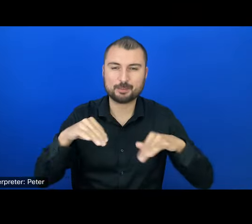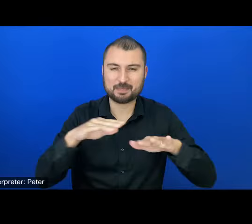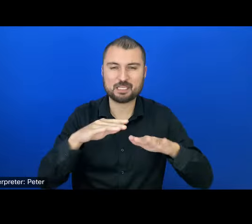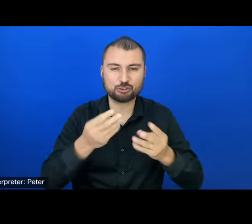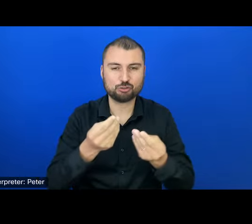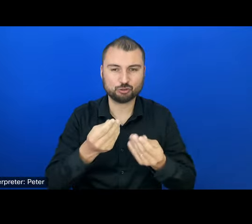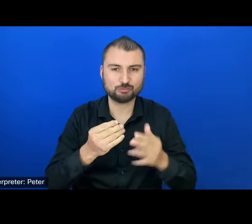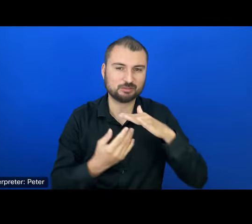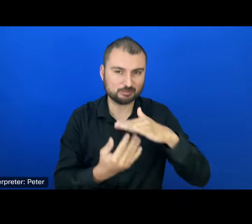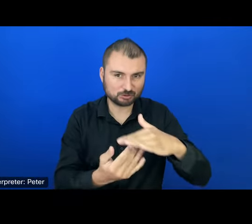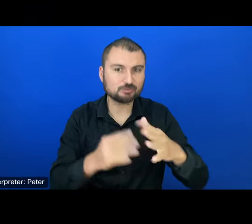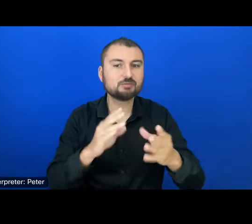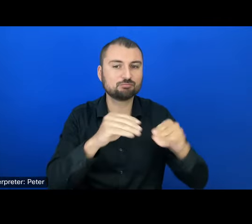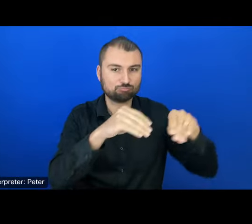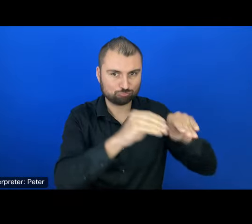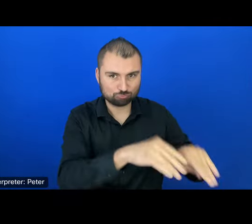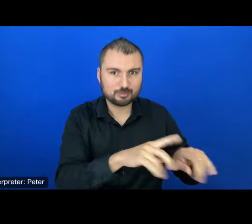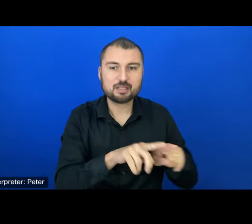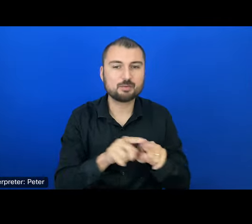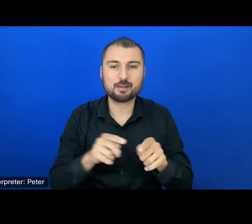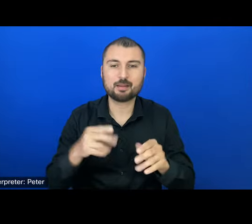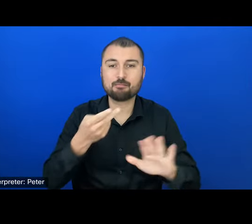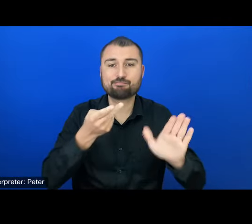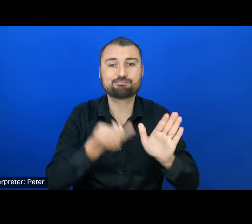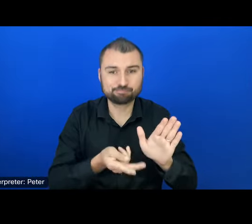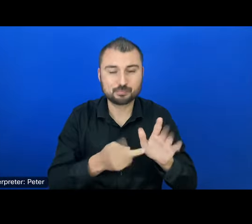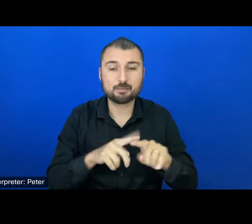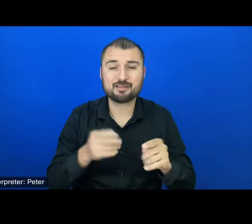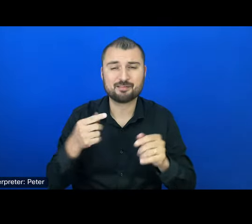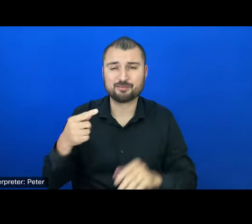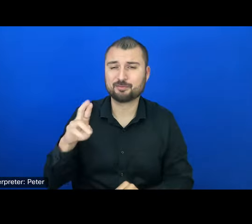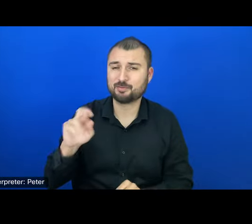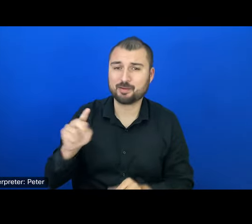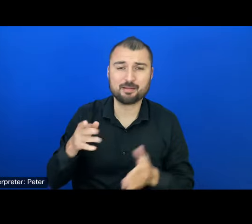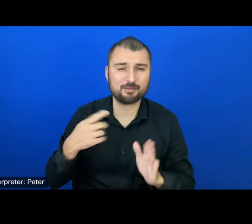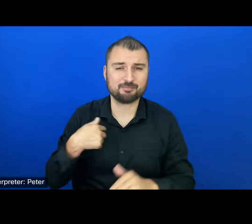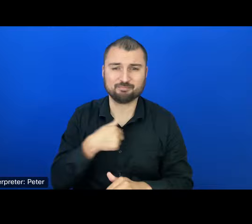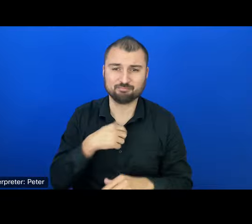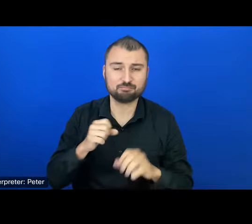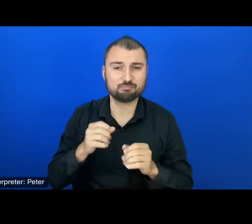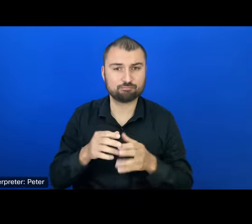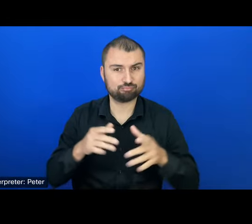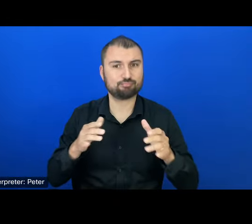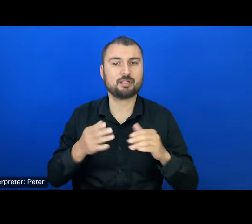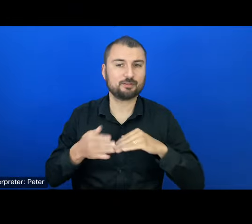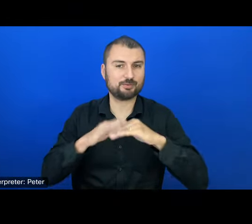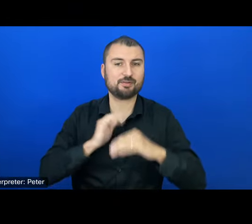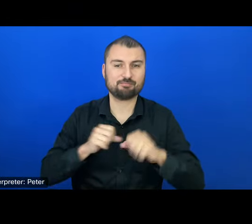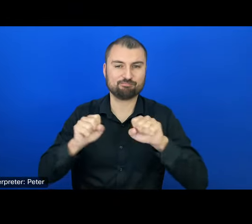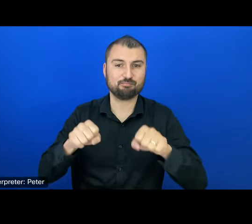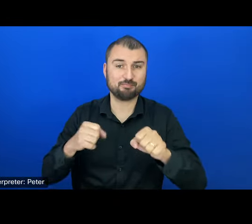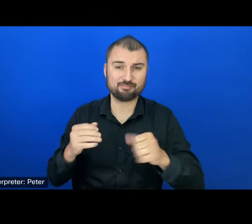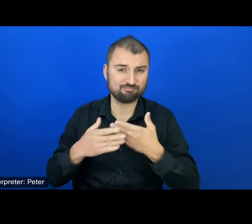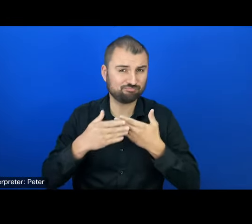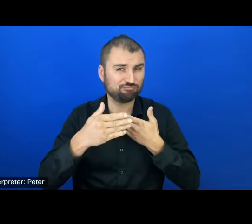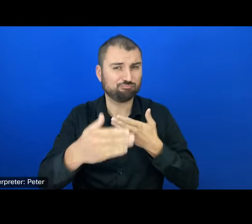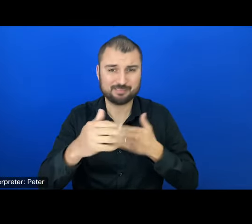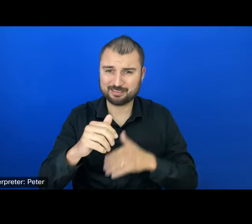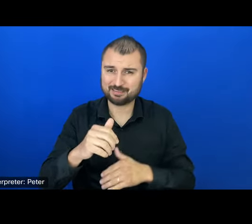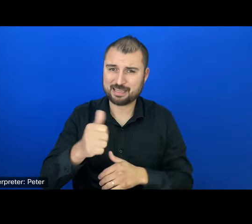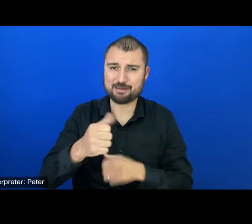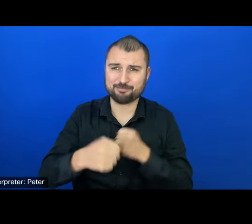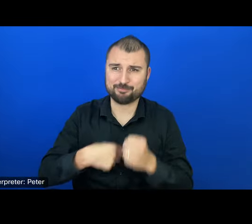burials. And the idea being is that this grant allows us to increase our capacity out to the next 10 years based on